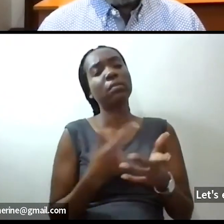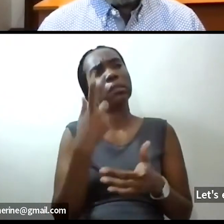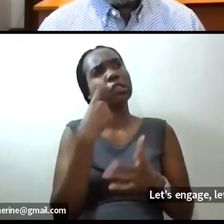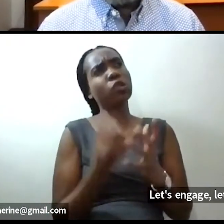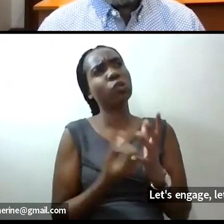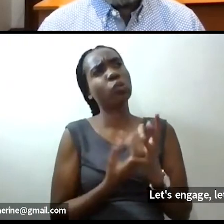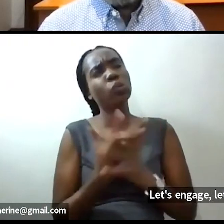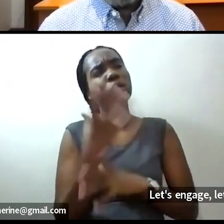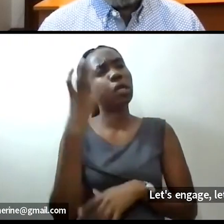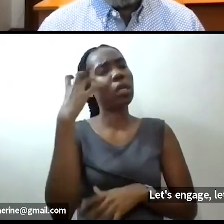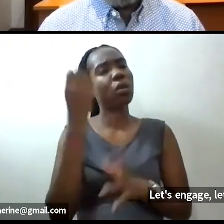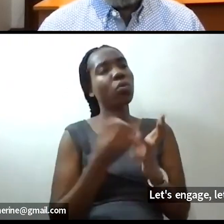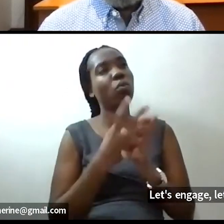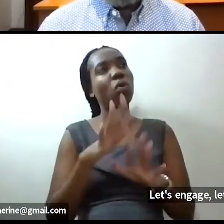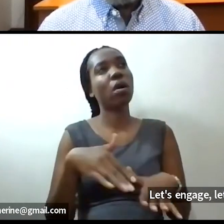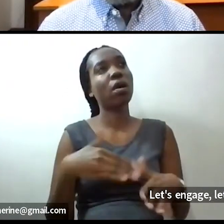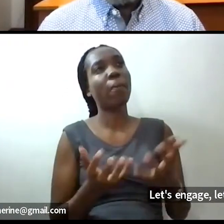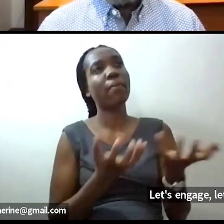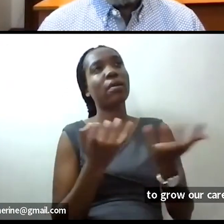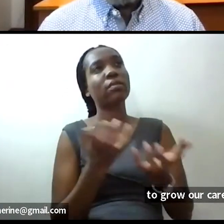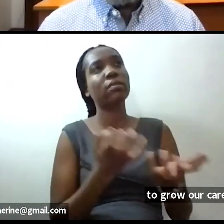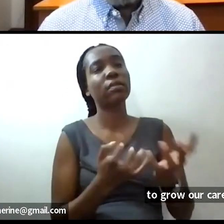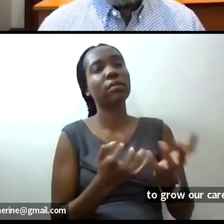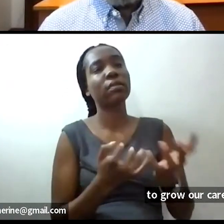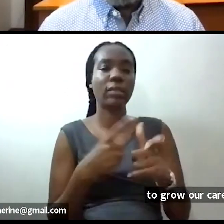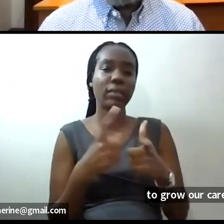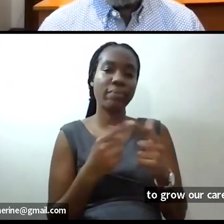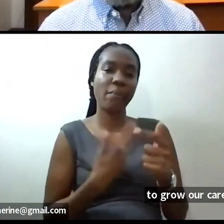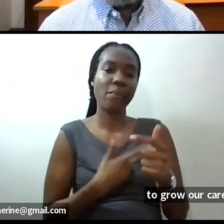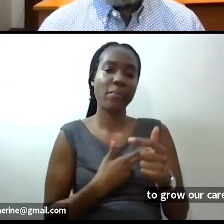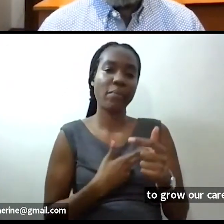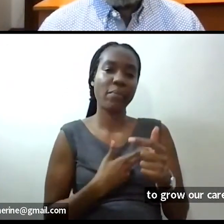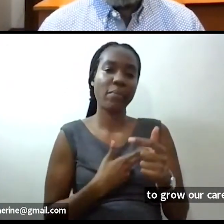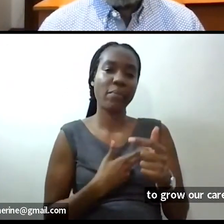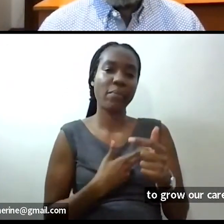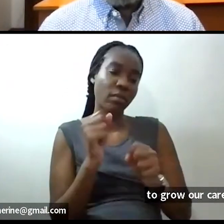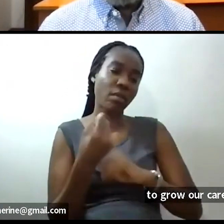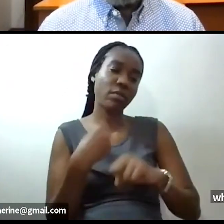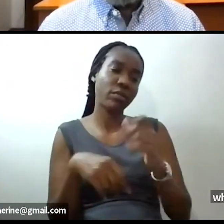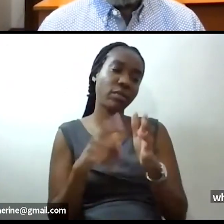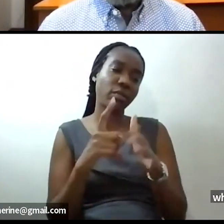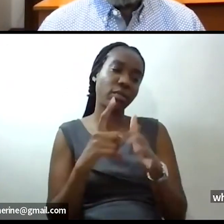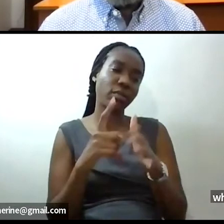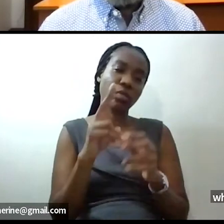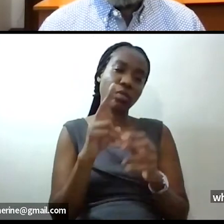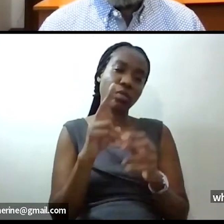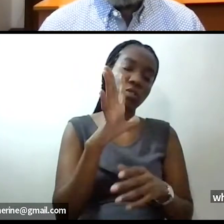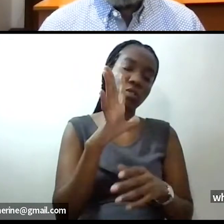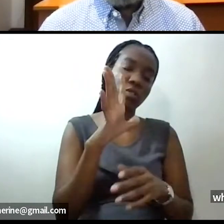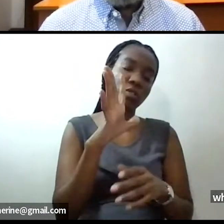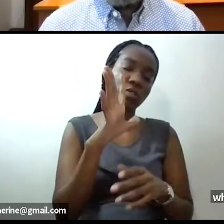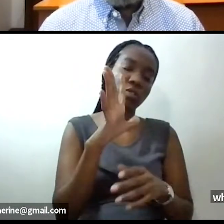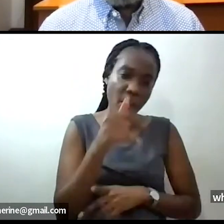businesses. And let's see what we can do for 2025, because all is not lost, like Bob has